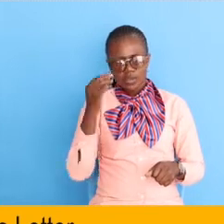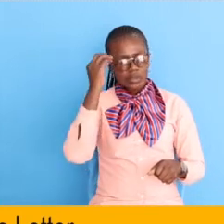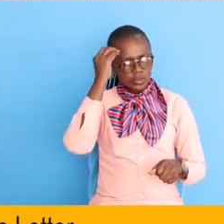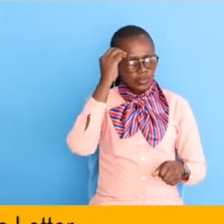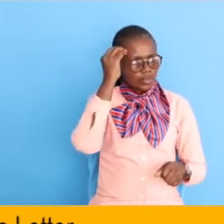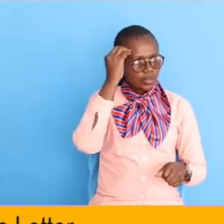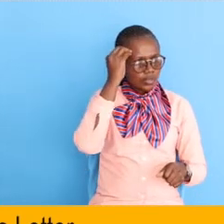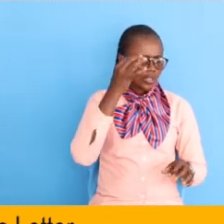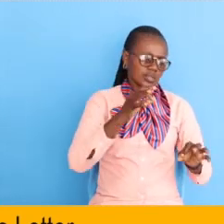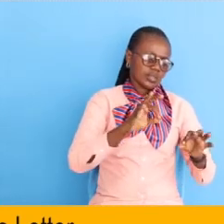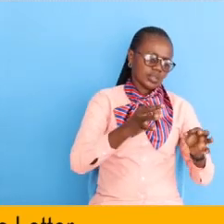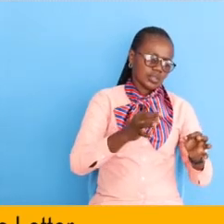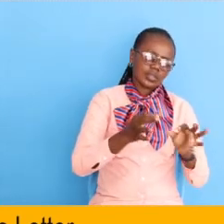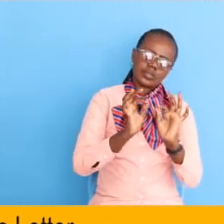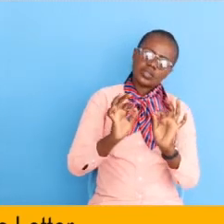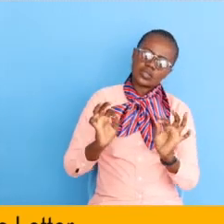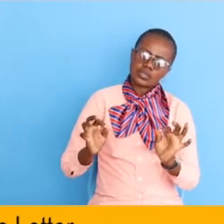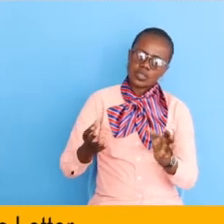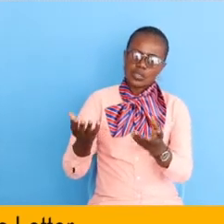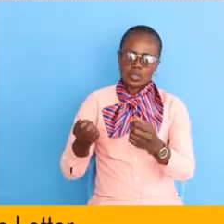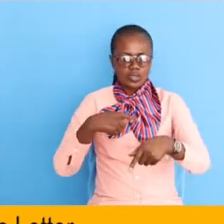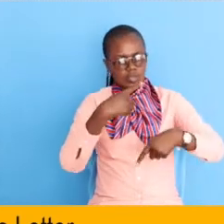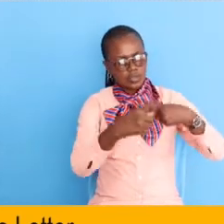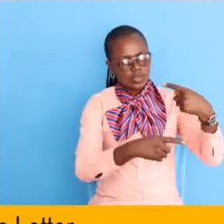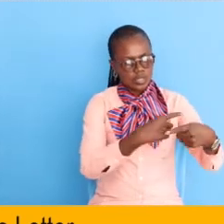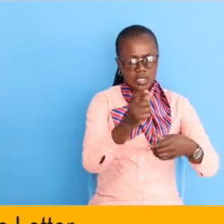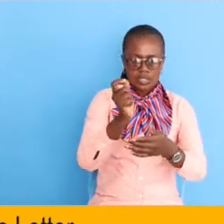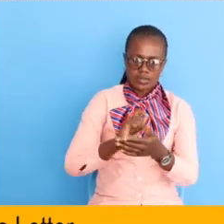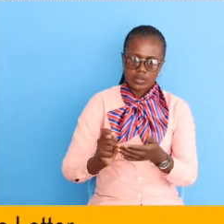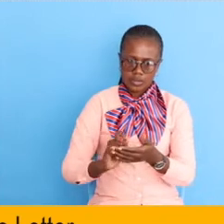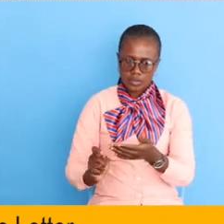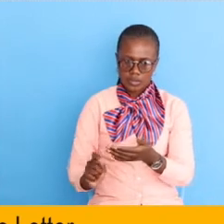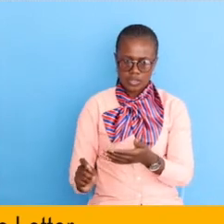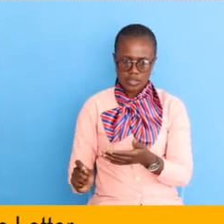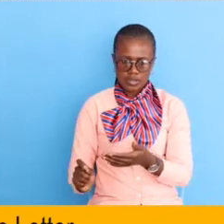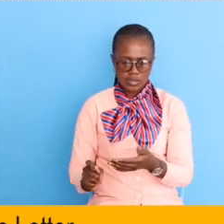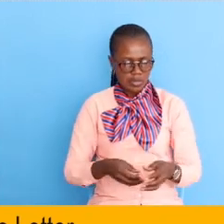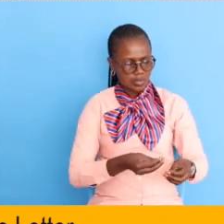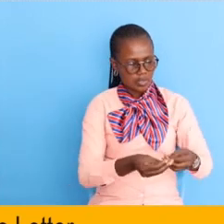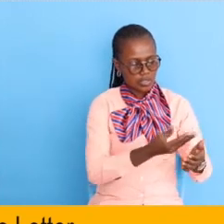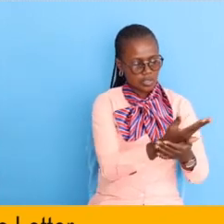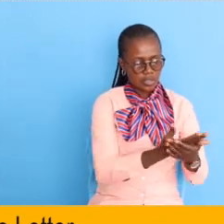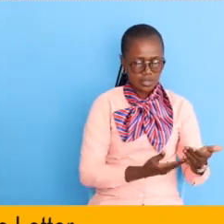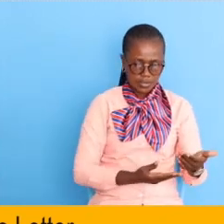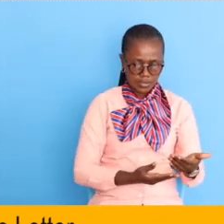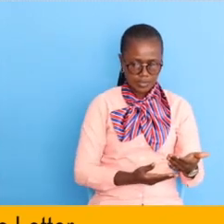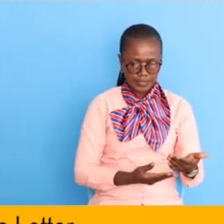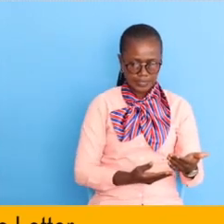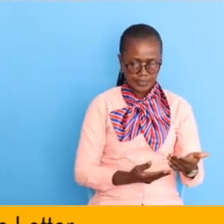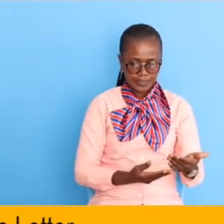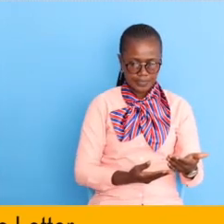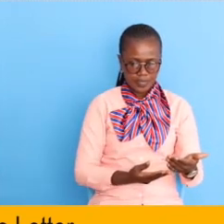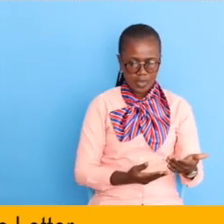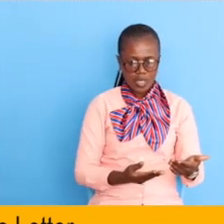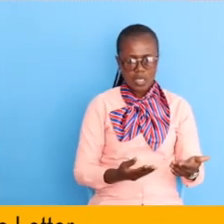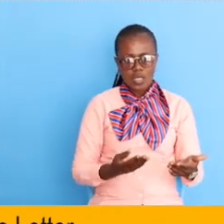you can develop or you can write a business letter with the